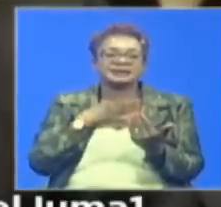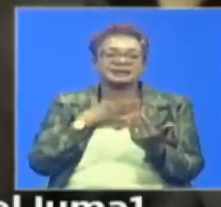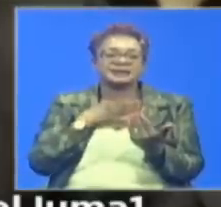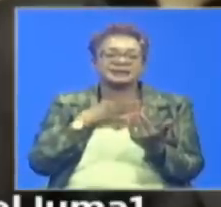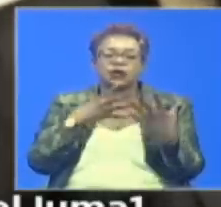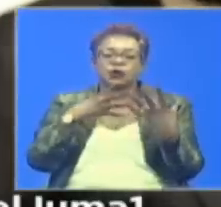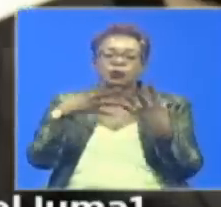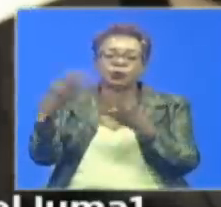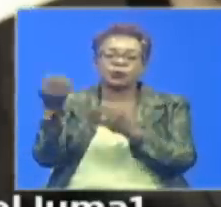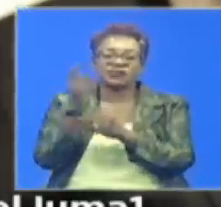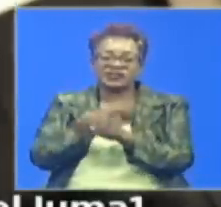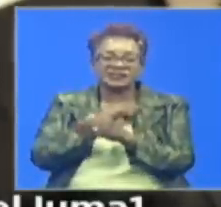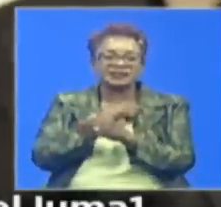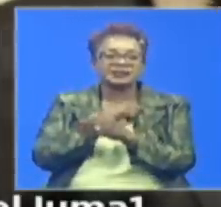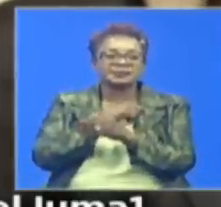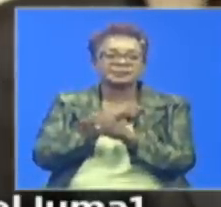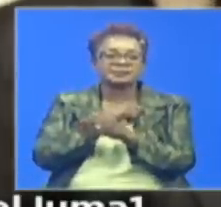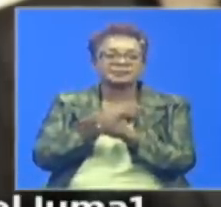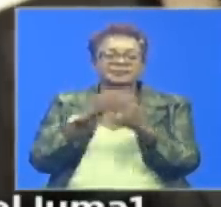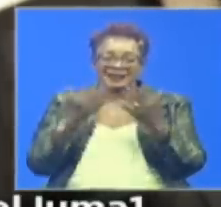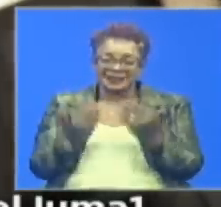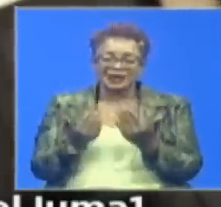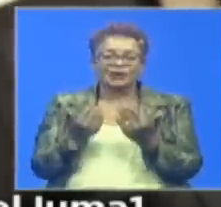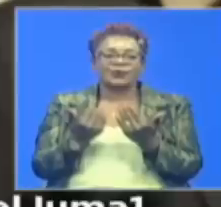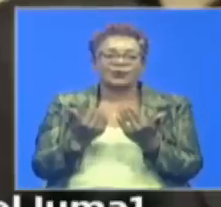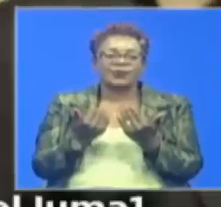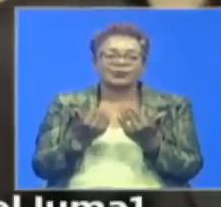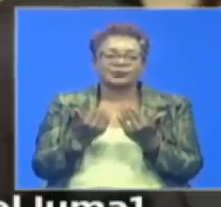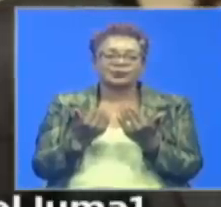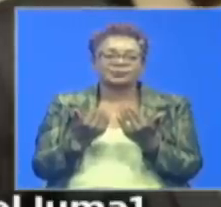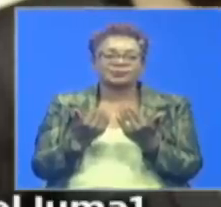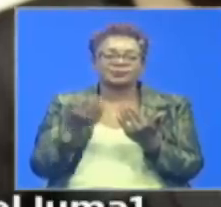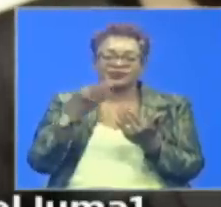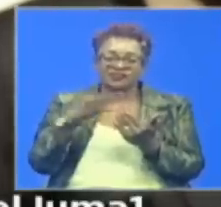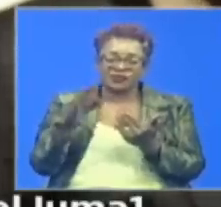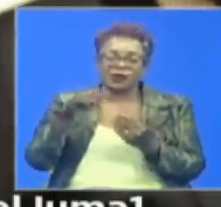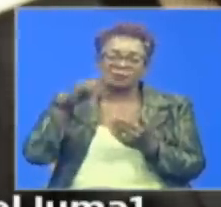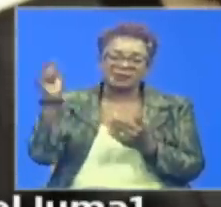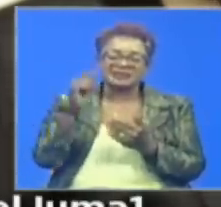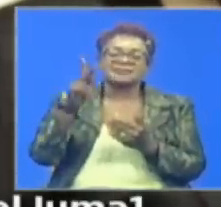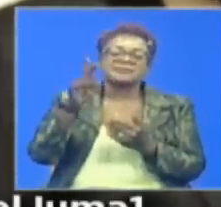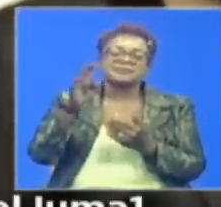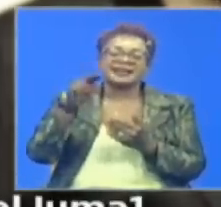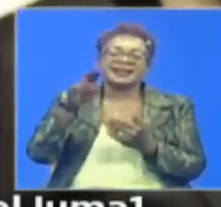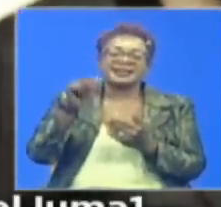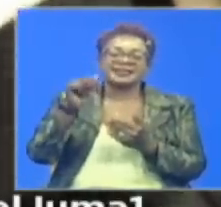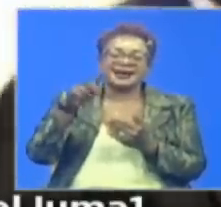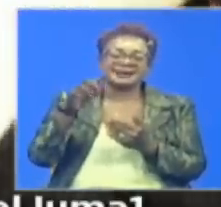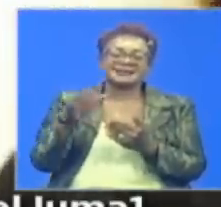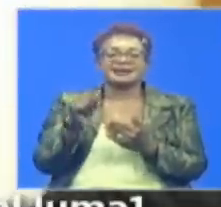washarudi kwa nchi zao. So kwa niaba ya Rais Kenyatta, not Kenyatta, because